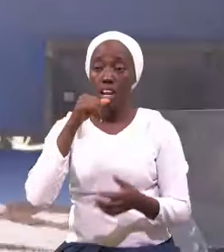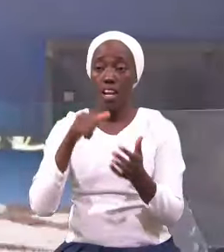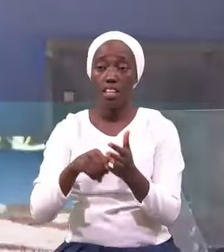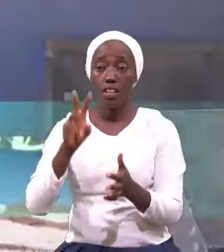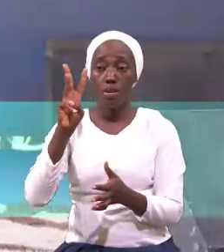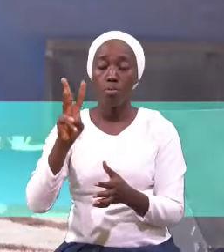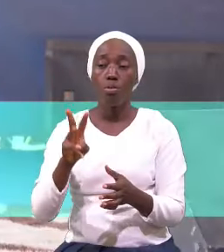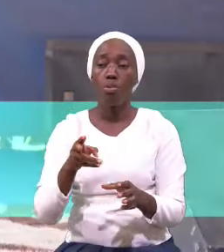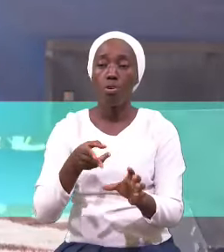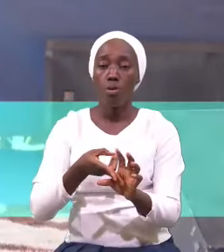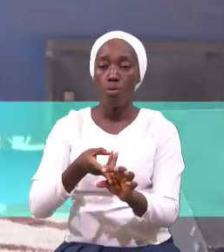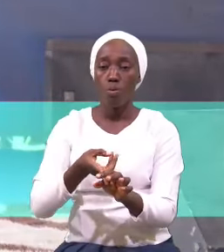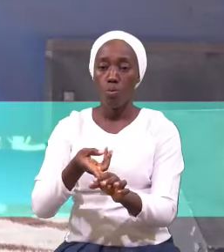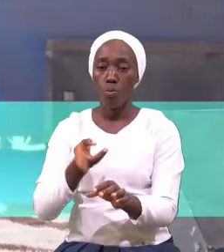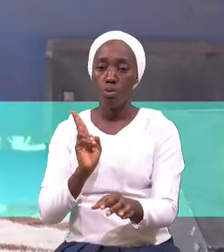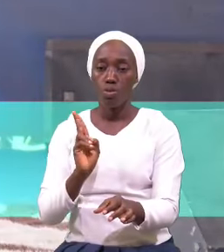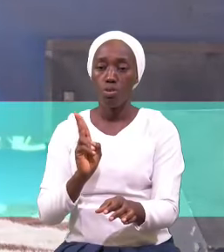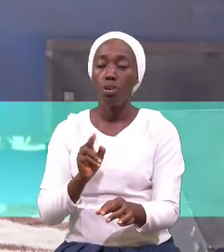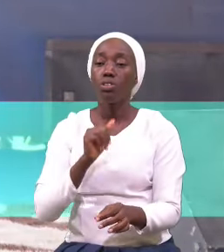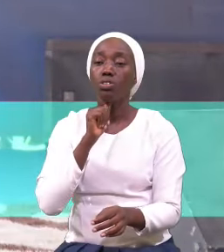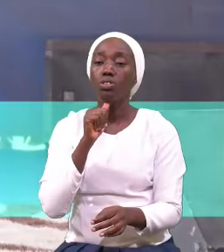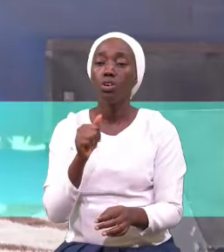not from the spirit.